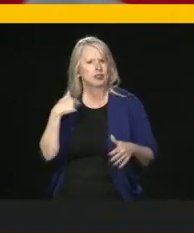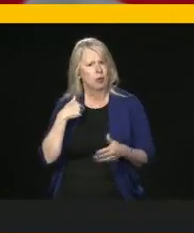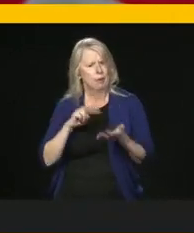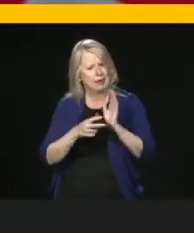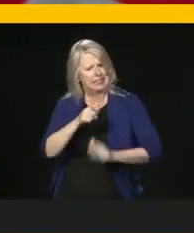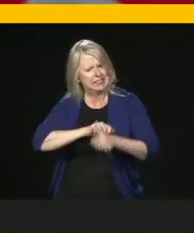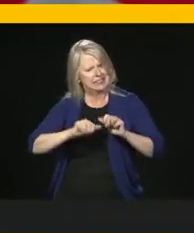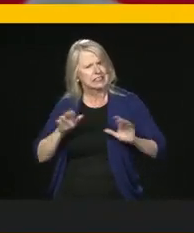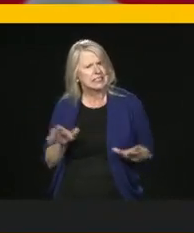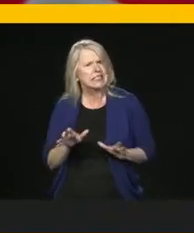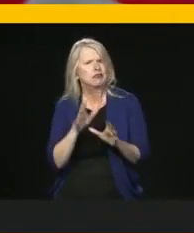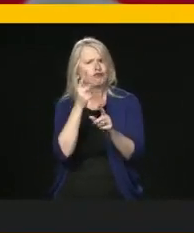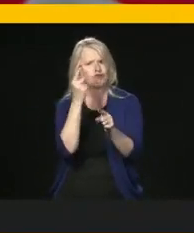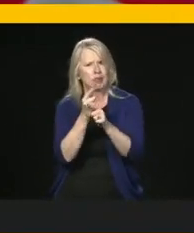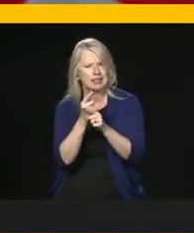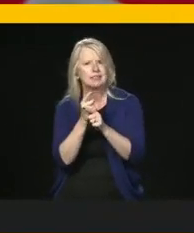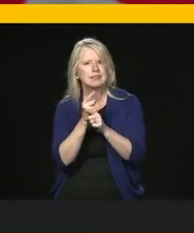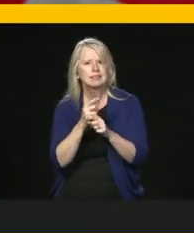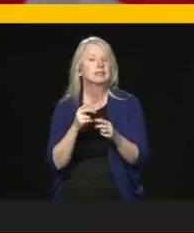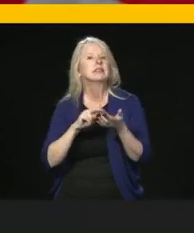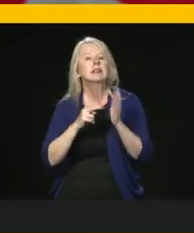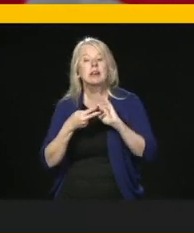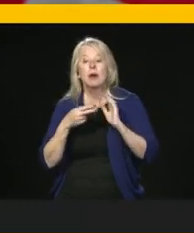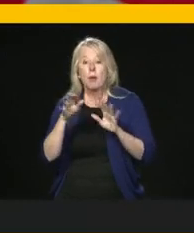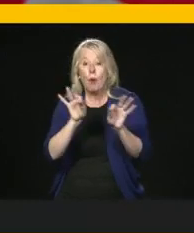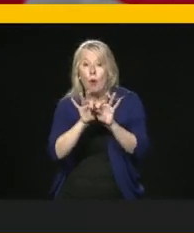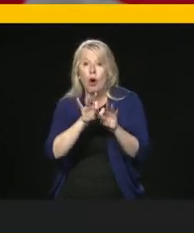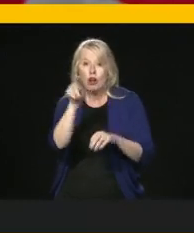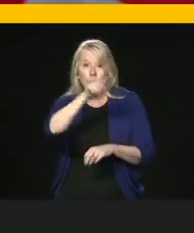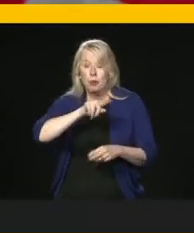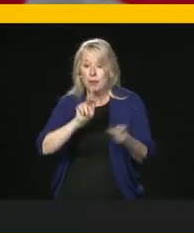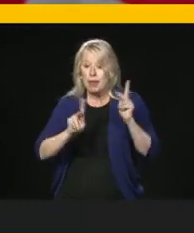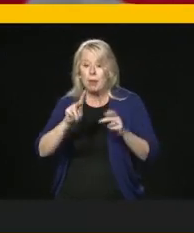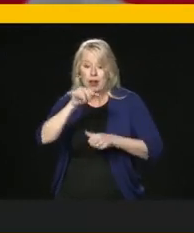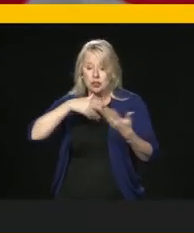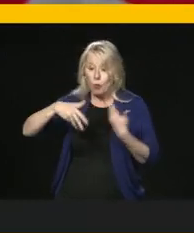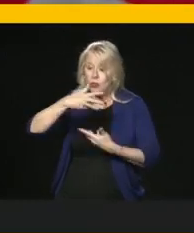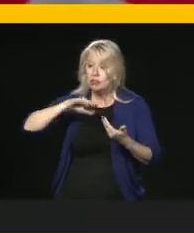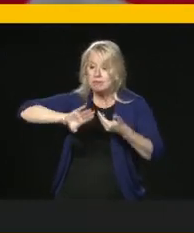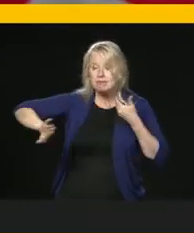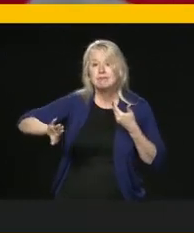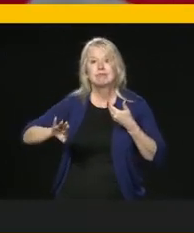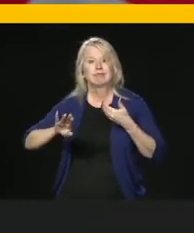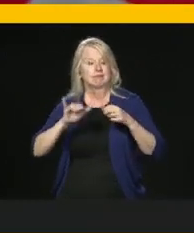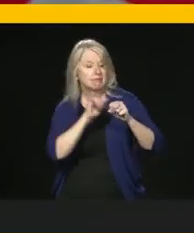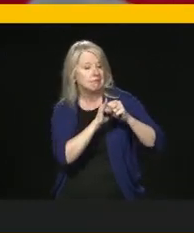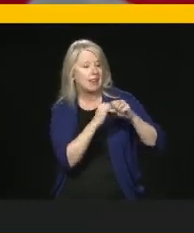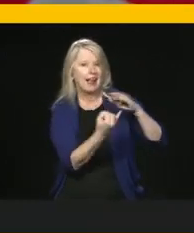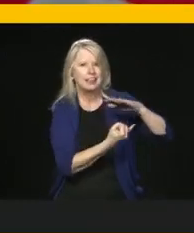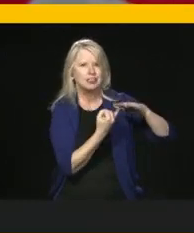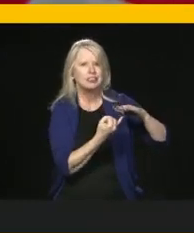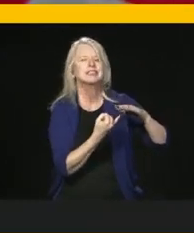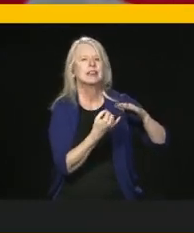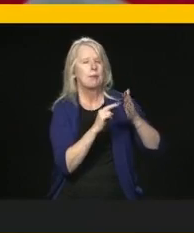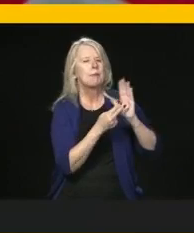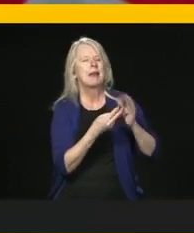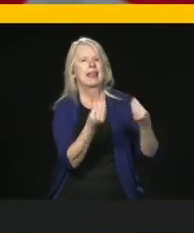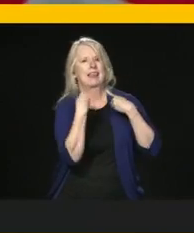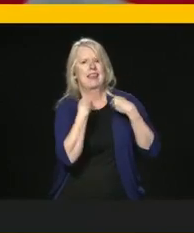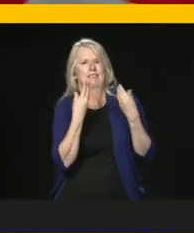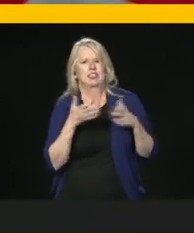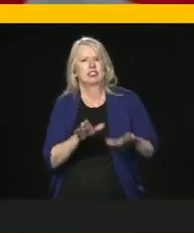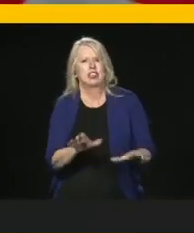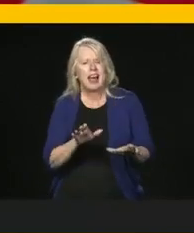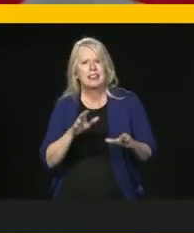is practicing social distancing and self-isolation is giving a chance for researchers around the world to work on novel